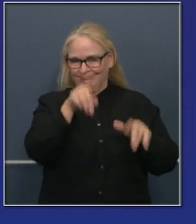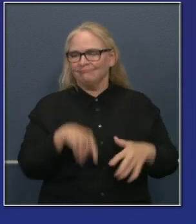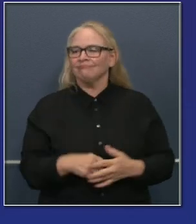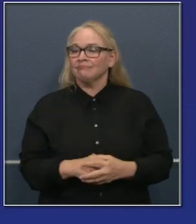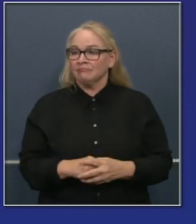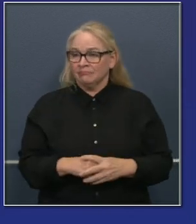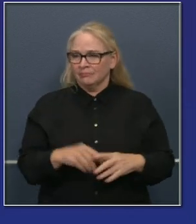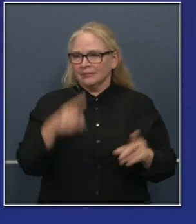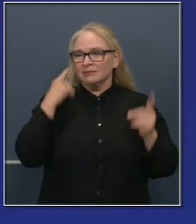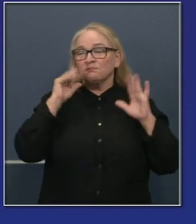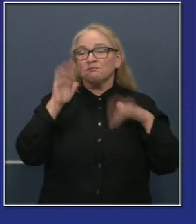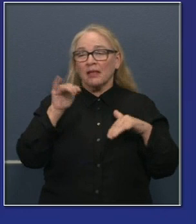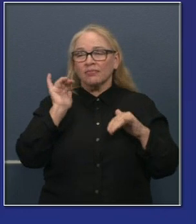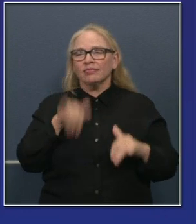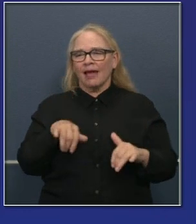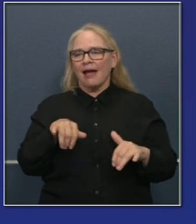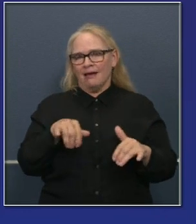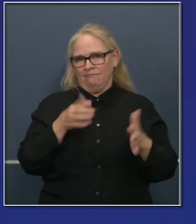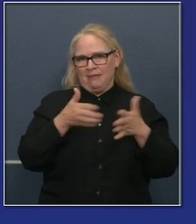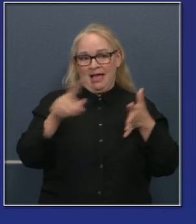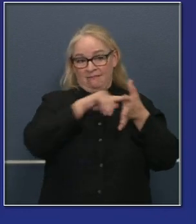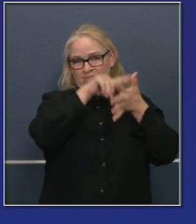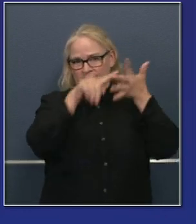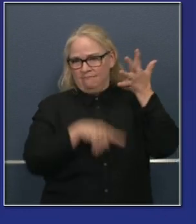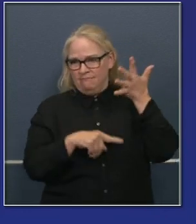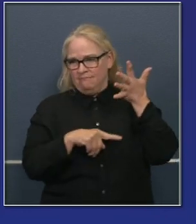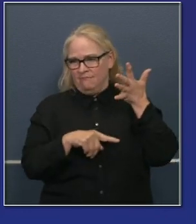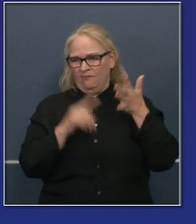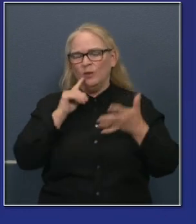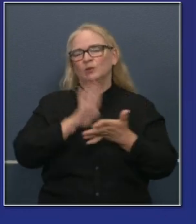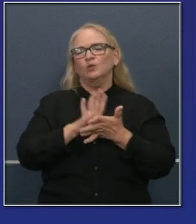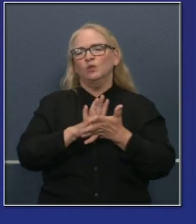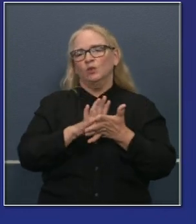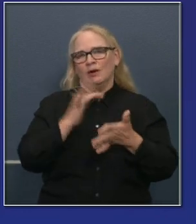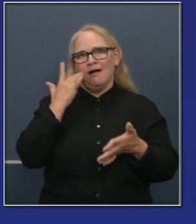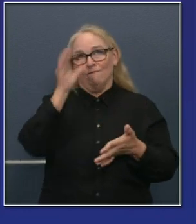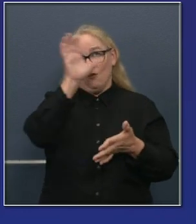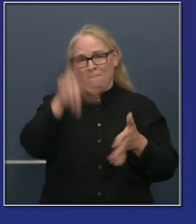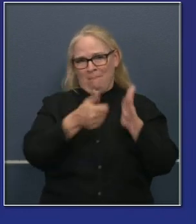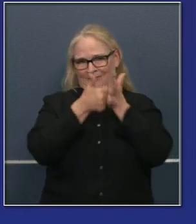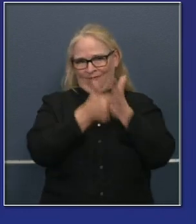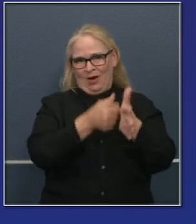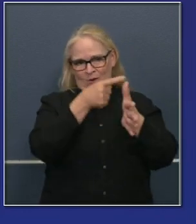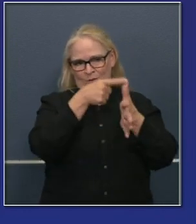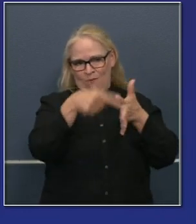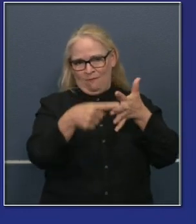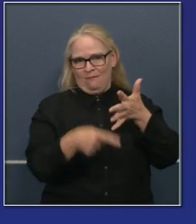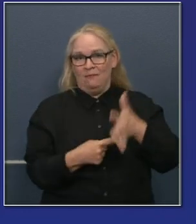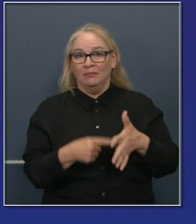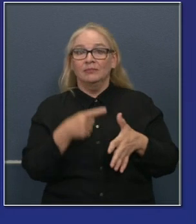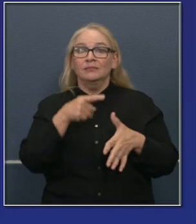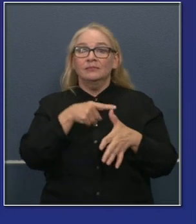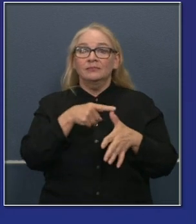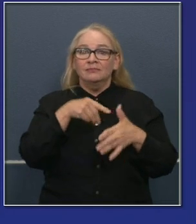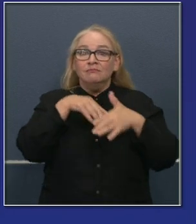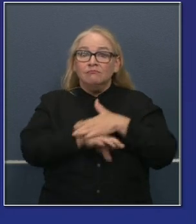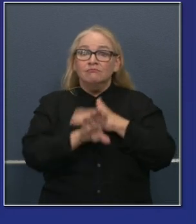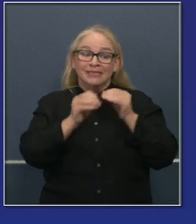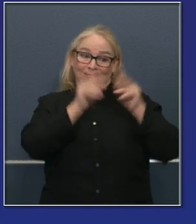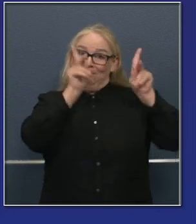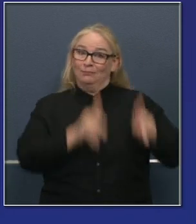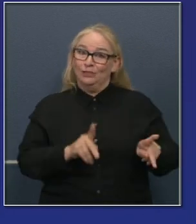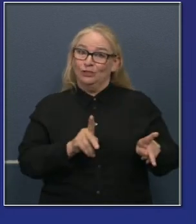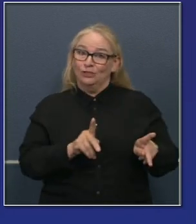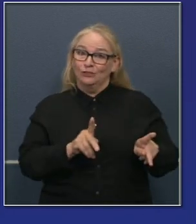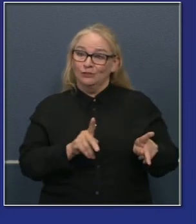pandemic plan for schools in the state of California. Number 1, safe in-person school based, again, if you're going to be in